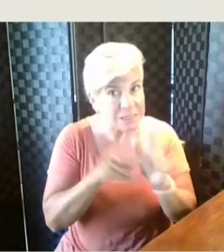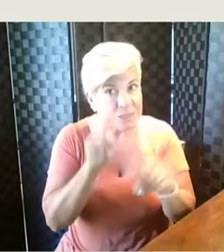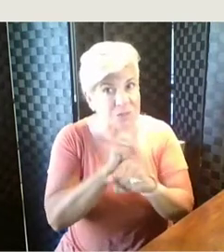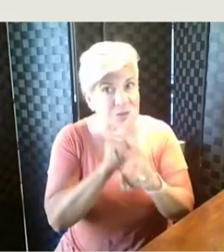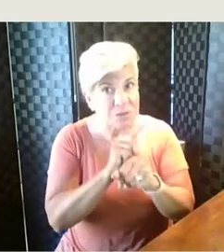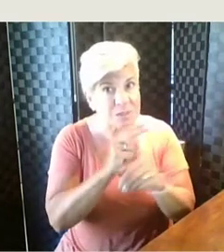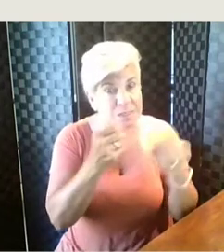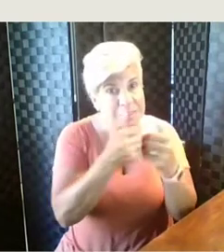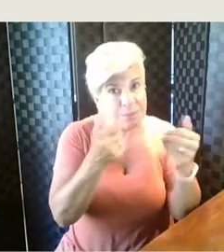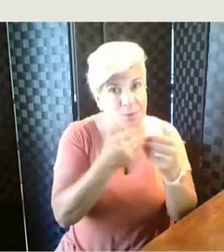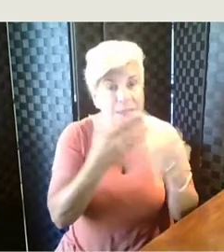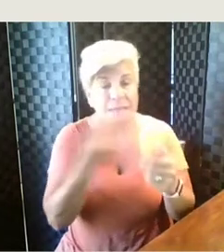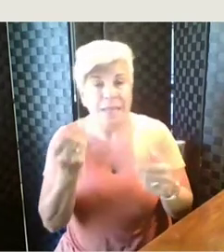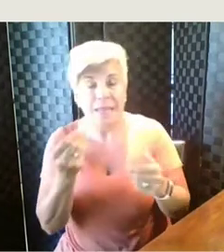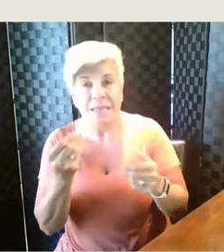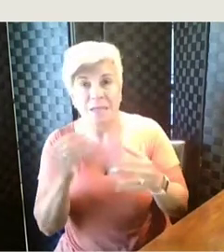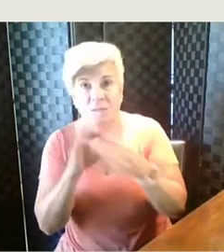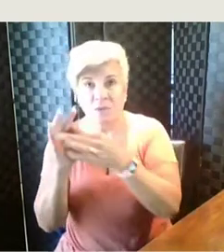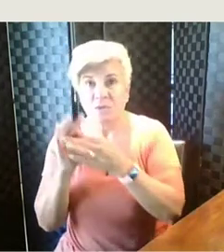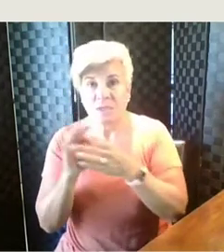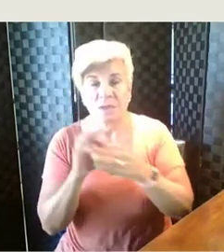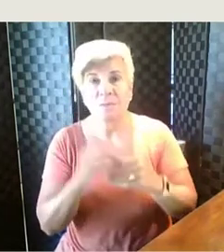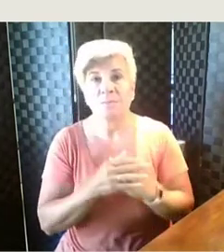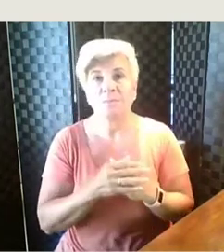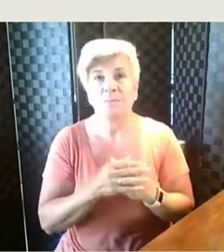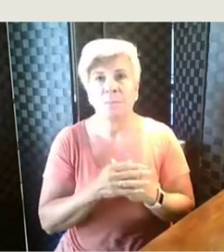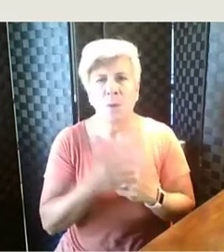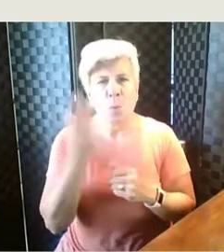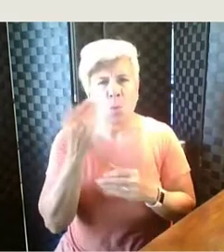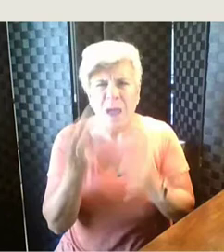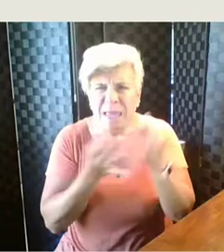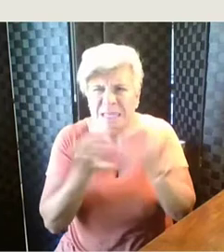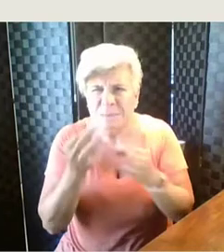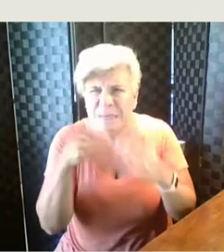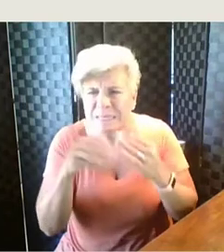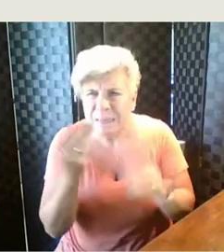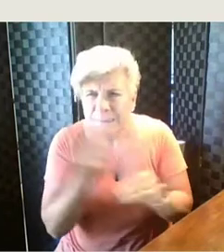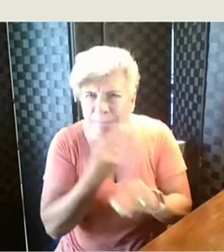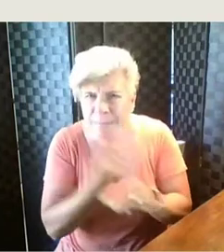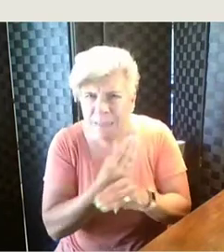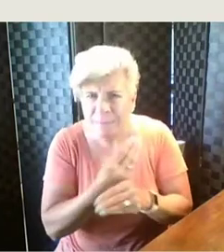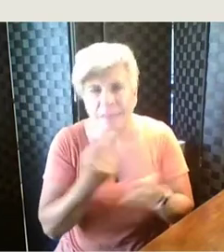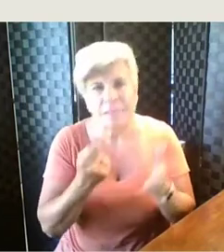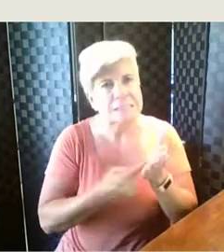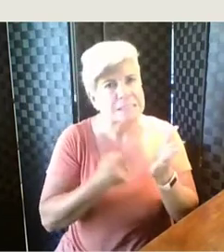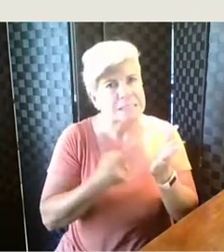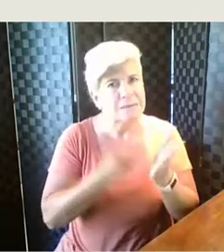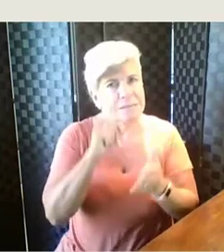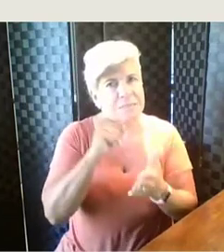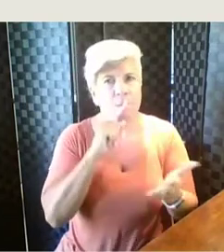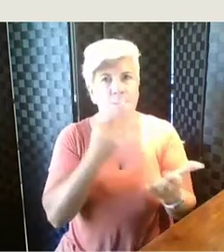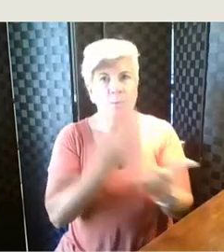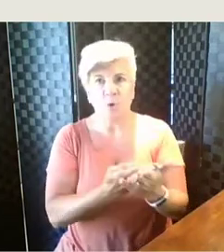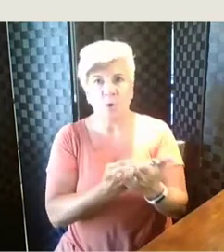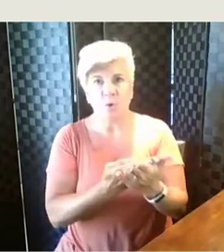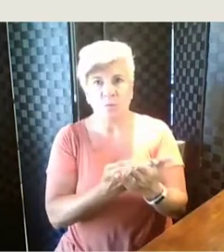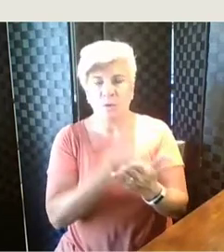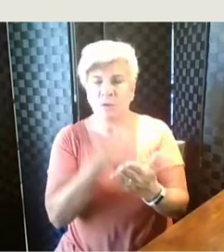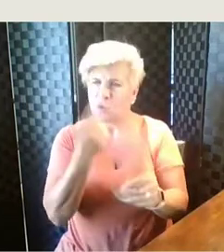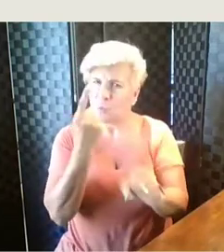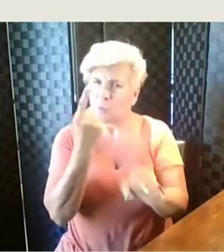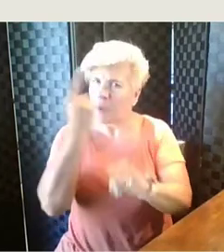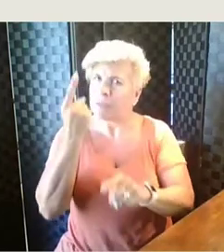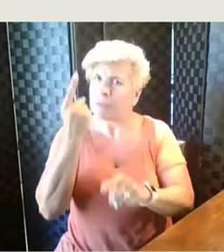associative properties. Why do we have to explain in math? Sometimes you need to prove to other students